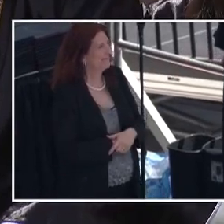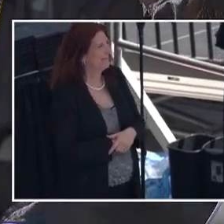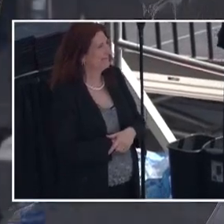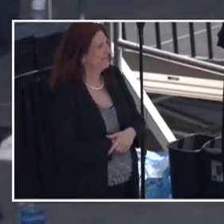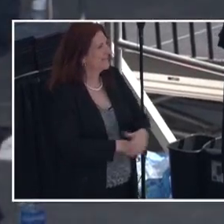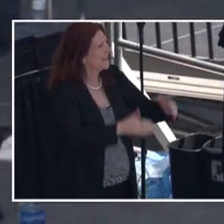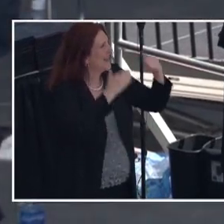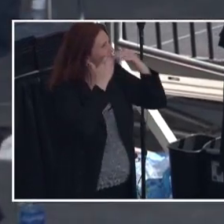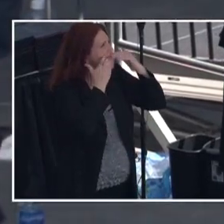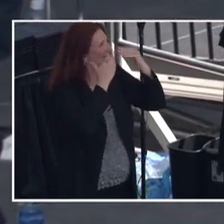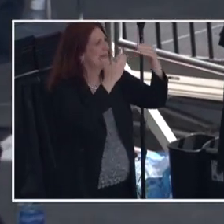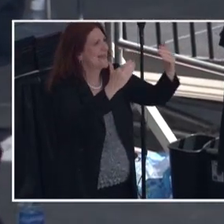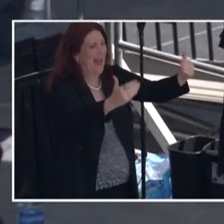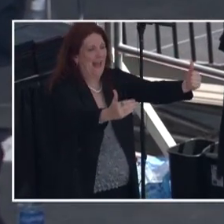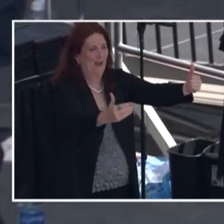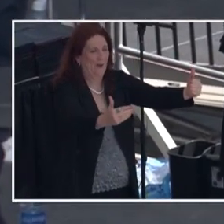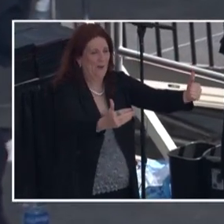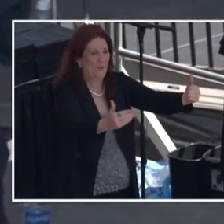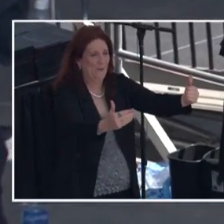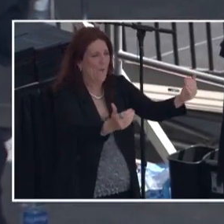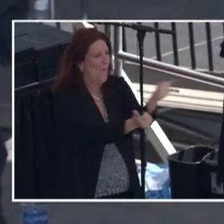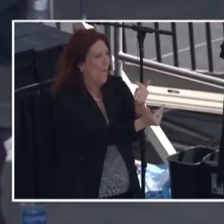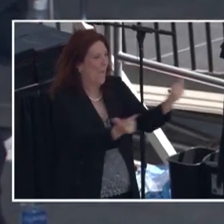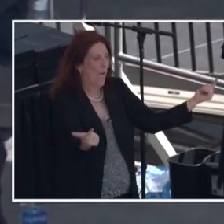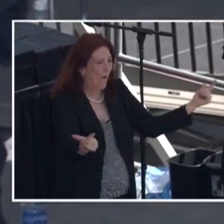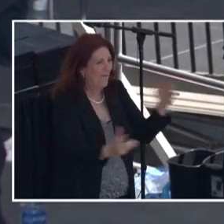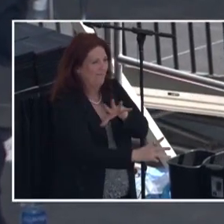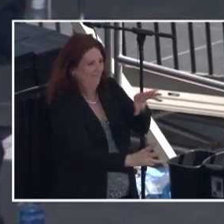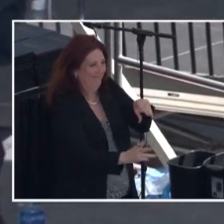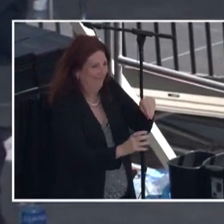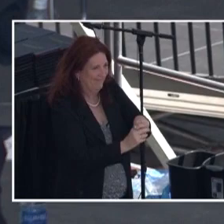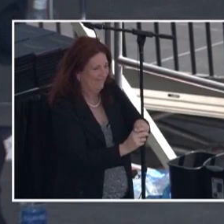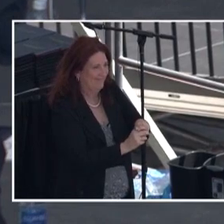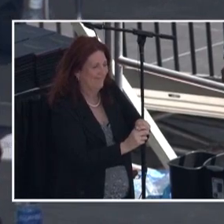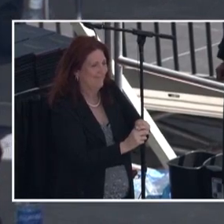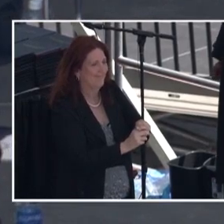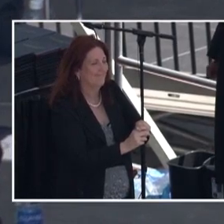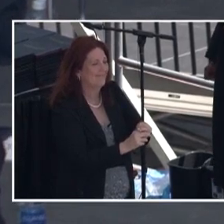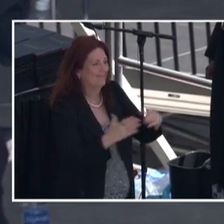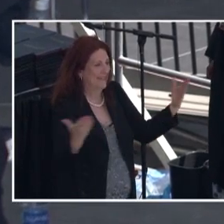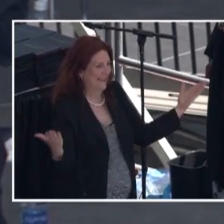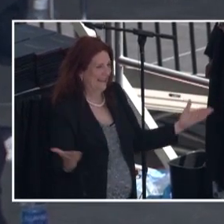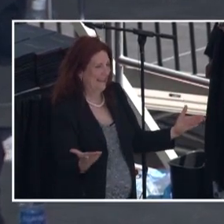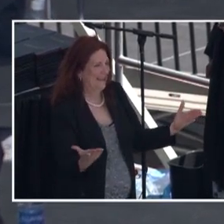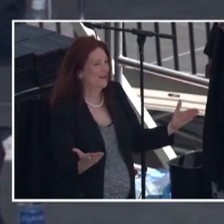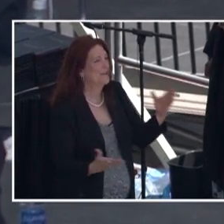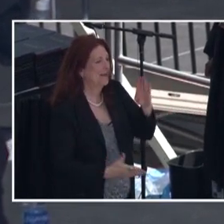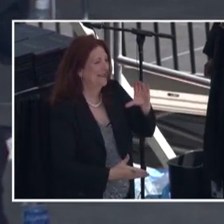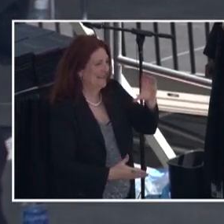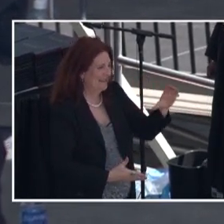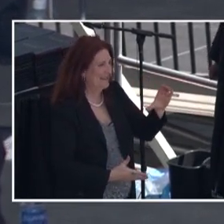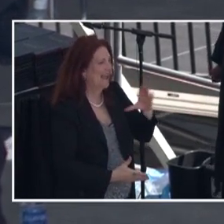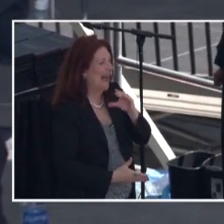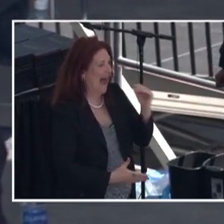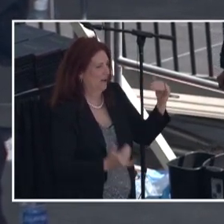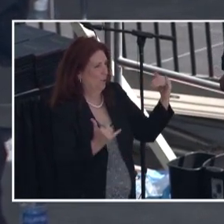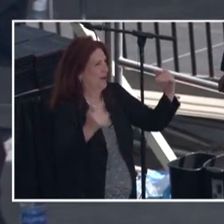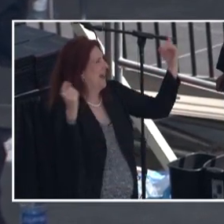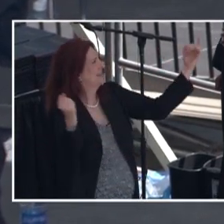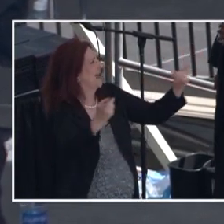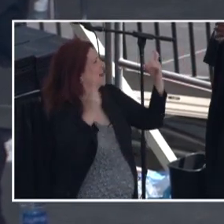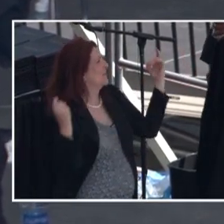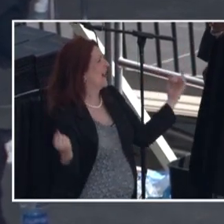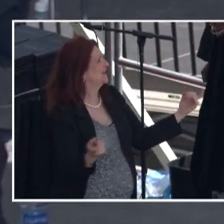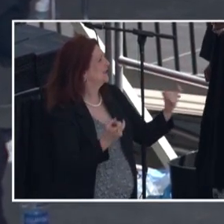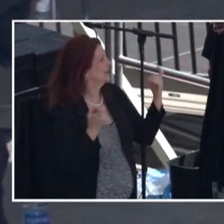Thank you all for being a part of our Bergen community and today's celebration.